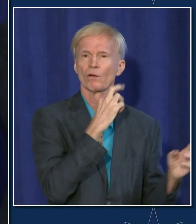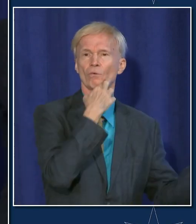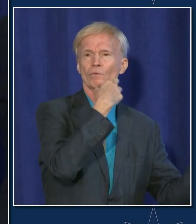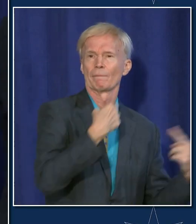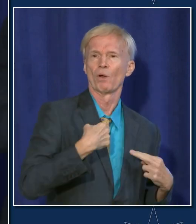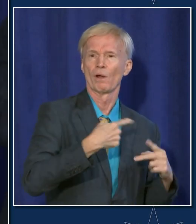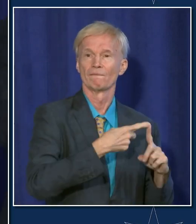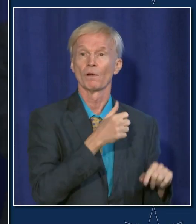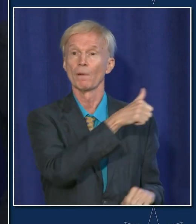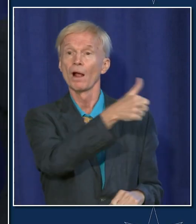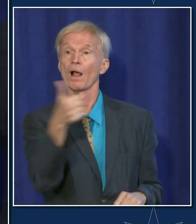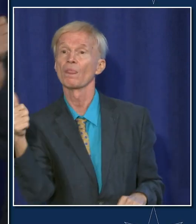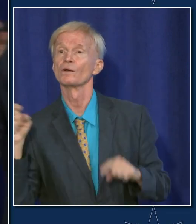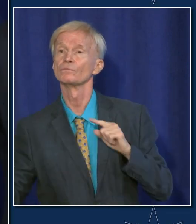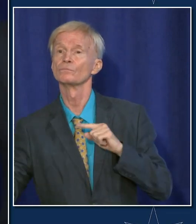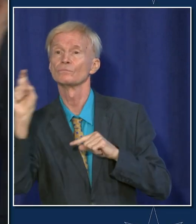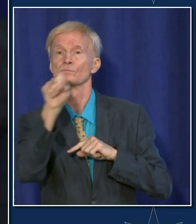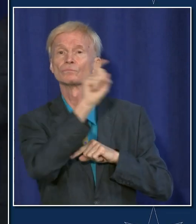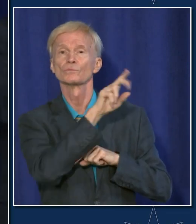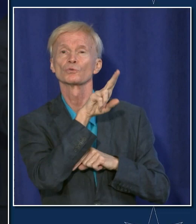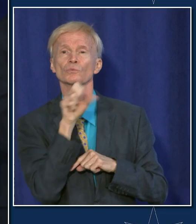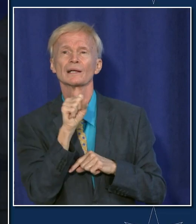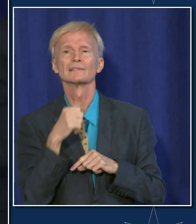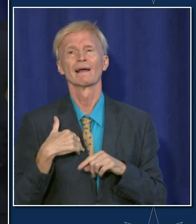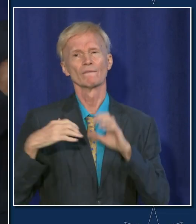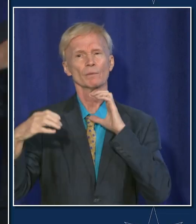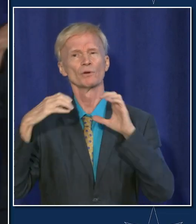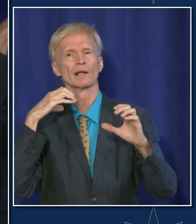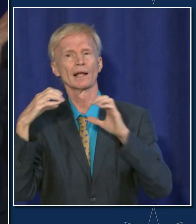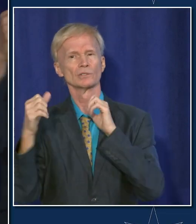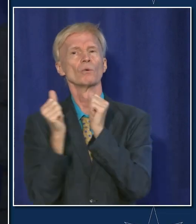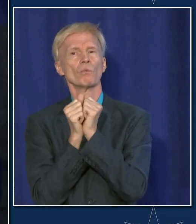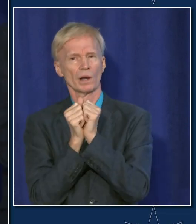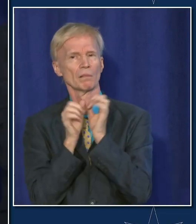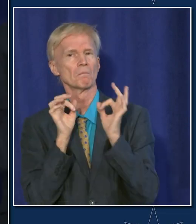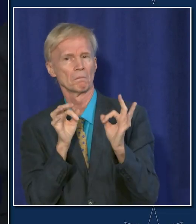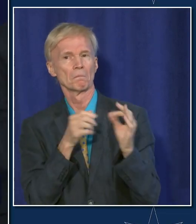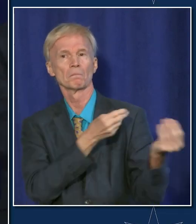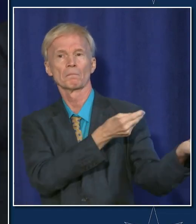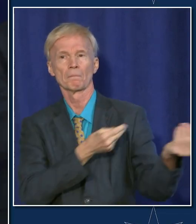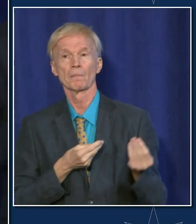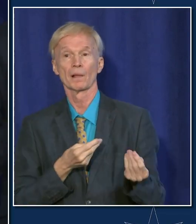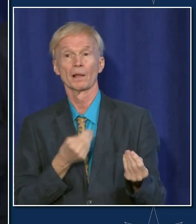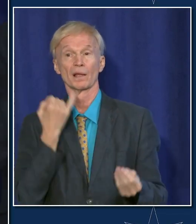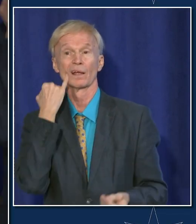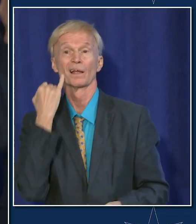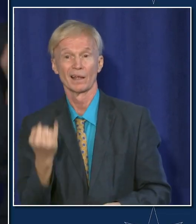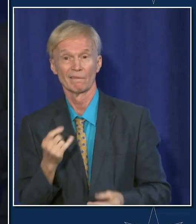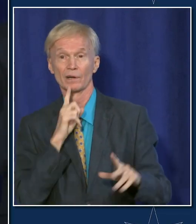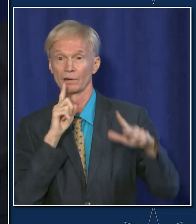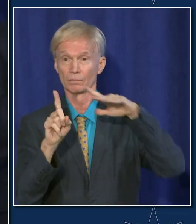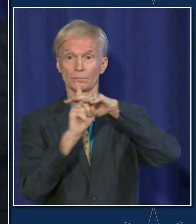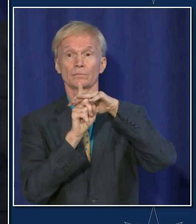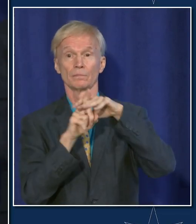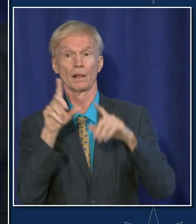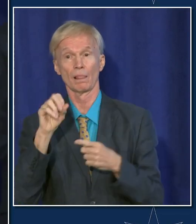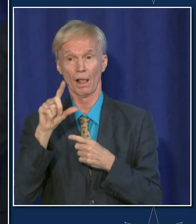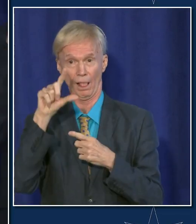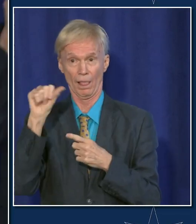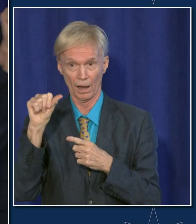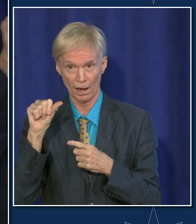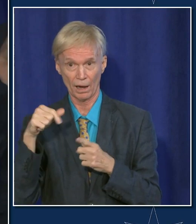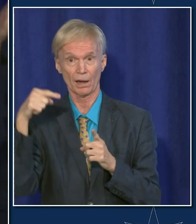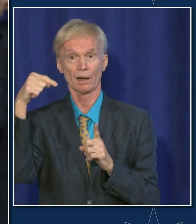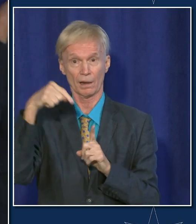standard, secure public health communications channels for that. And supplemental interviews of anybody who reported any attendance at